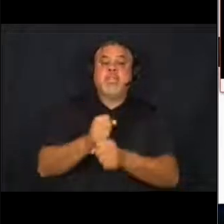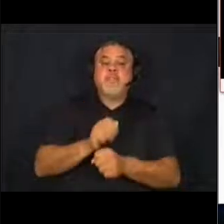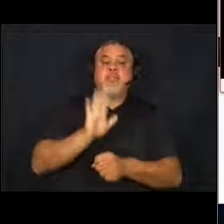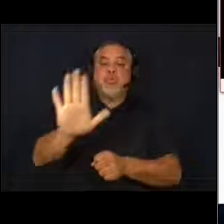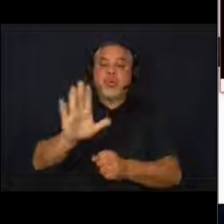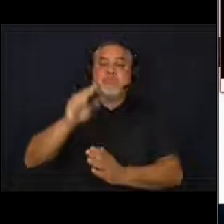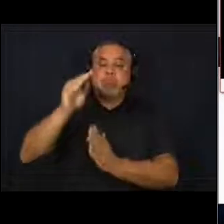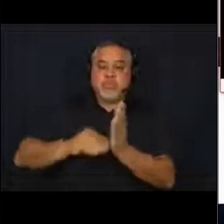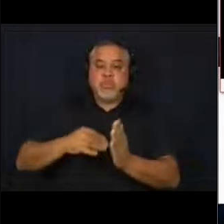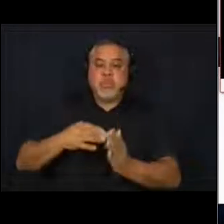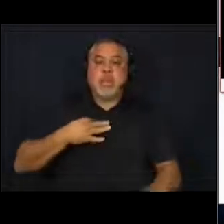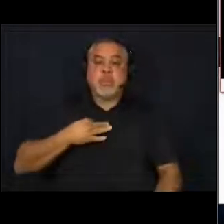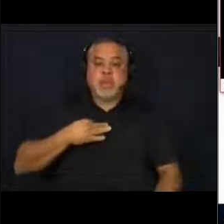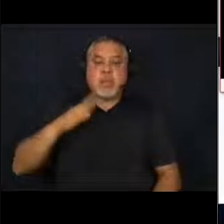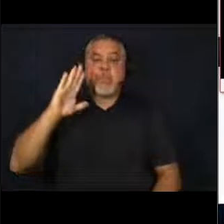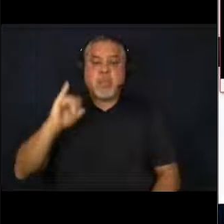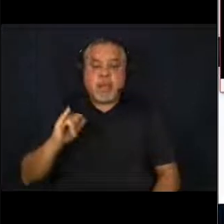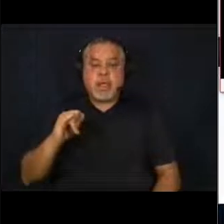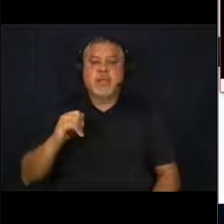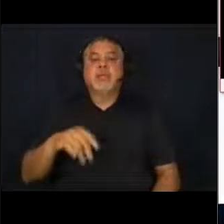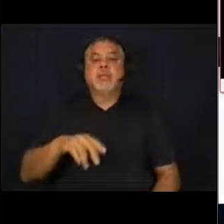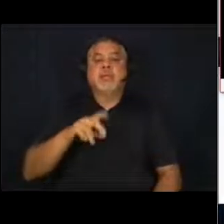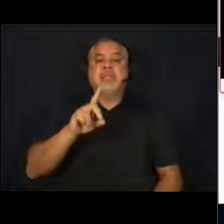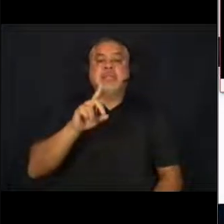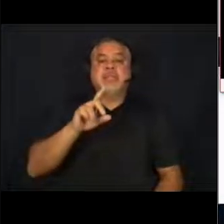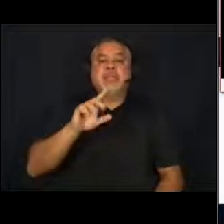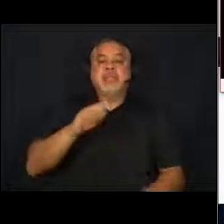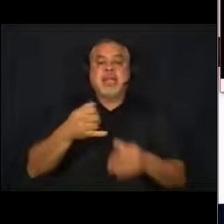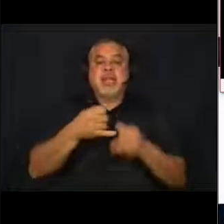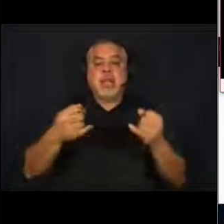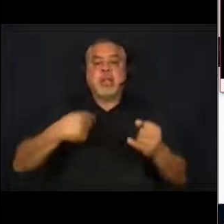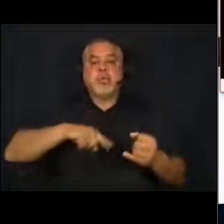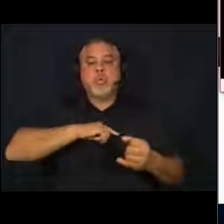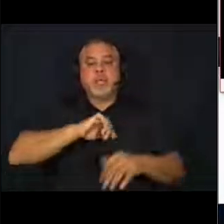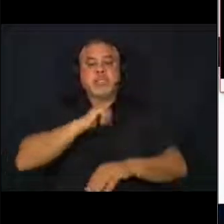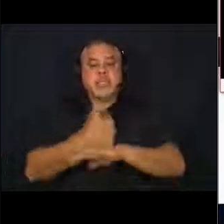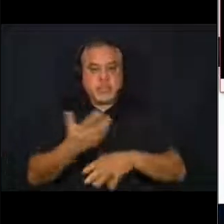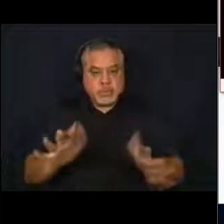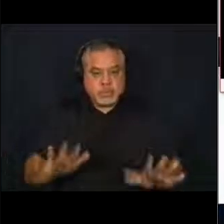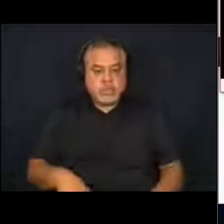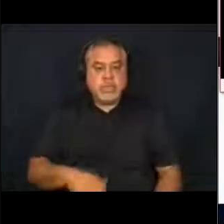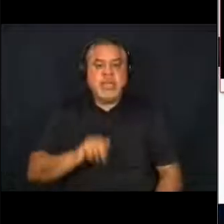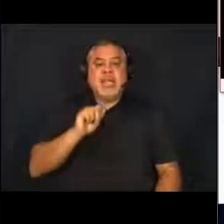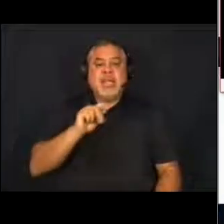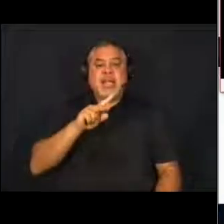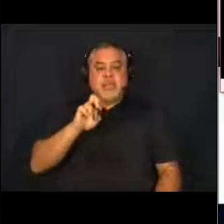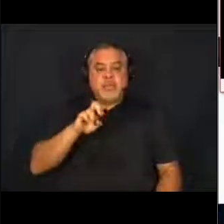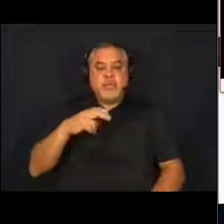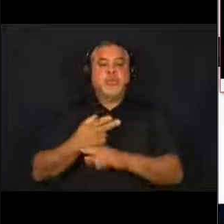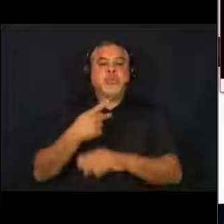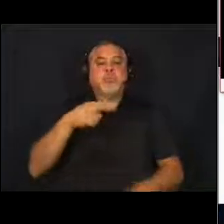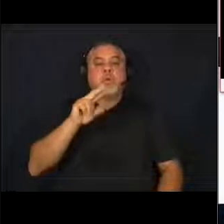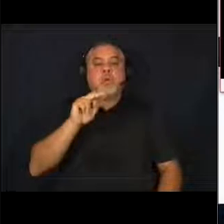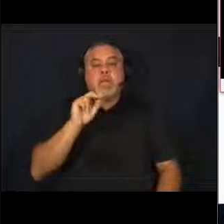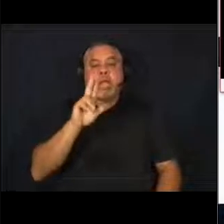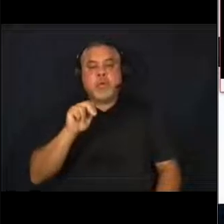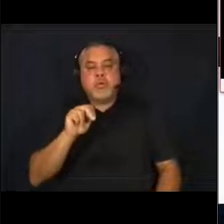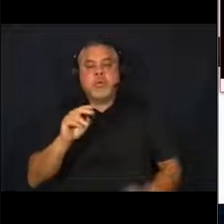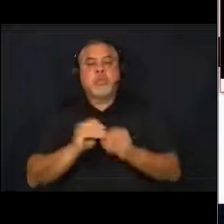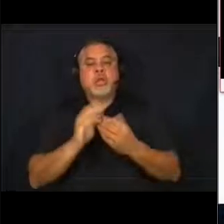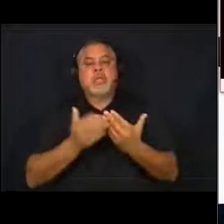completed application by the deadline we established. Okay? Active voice using pronouns, much easier to